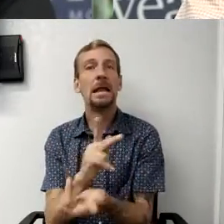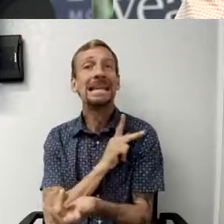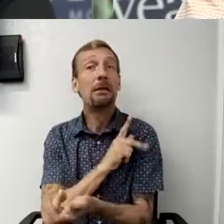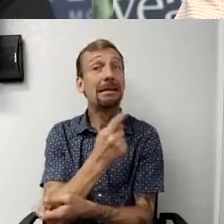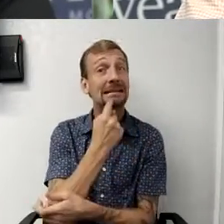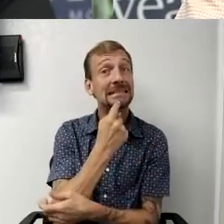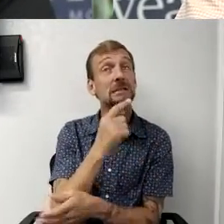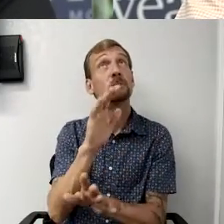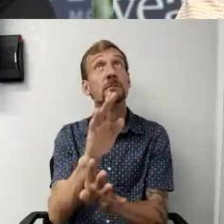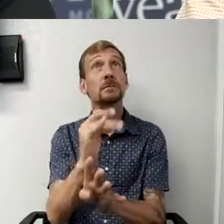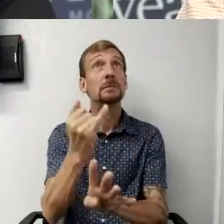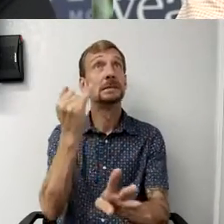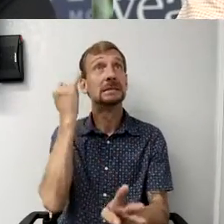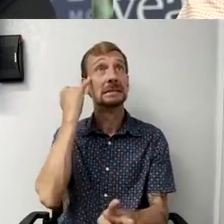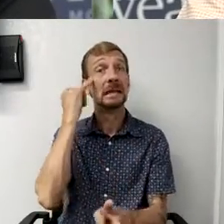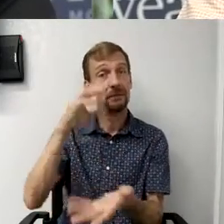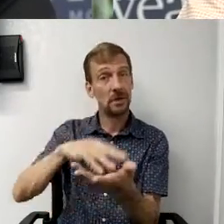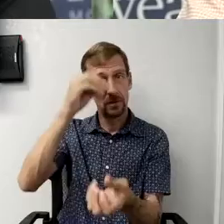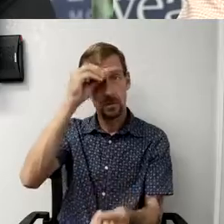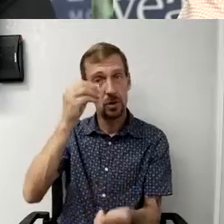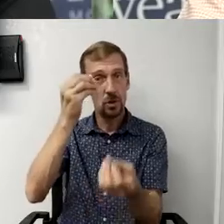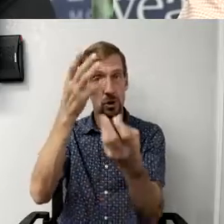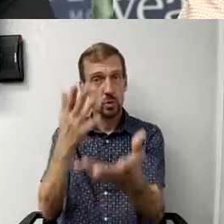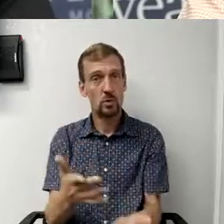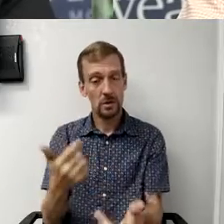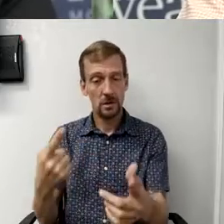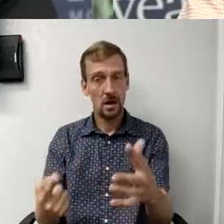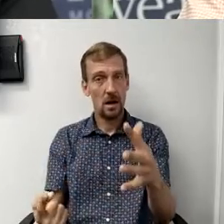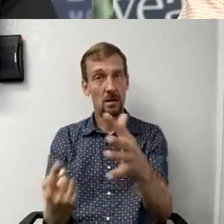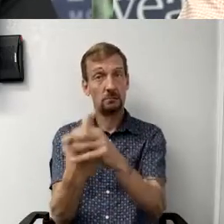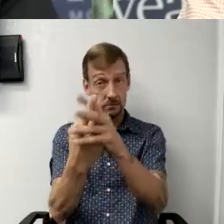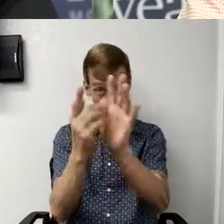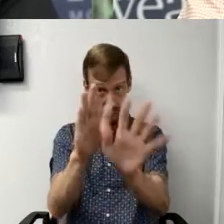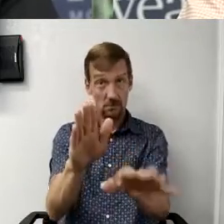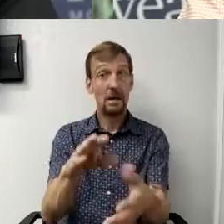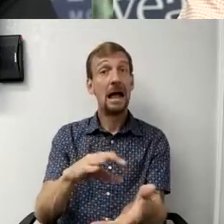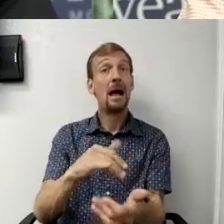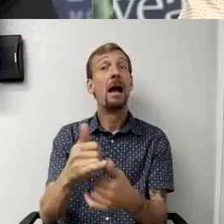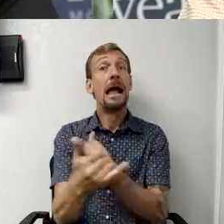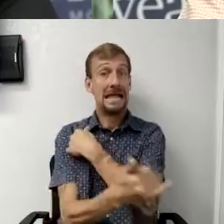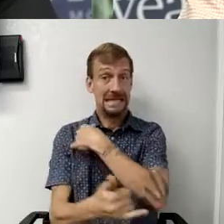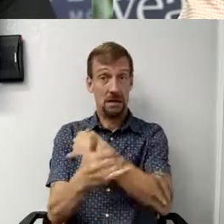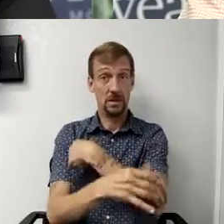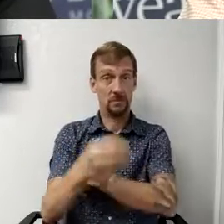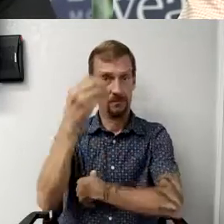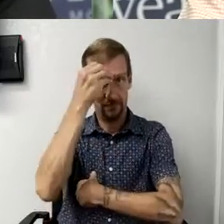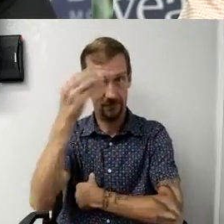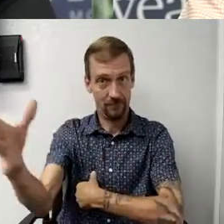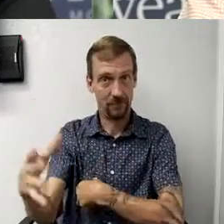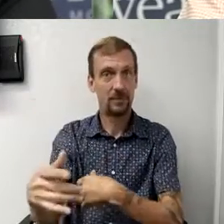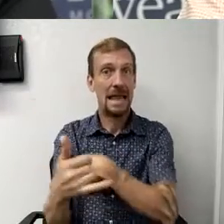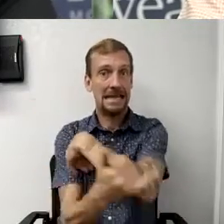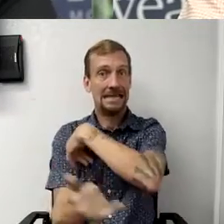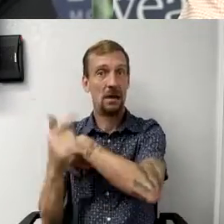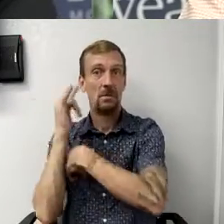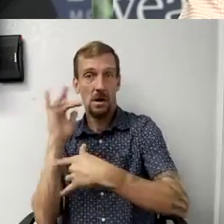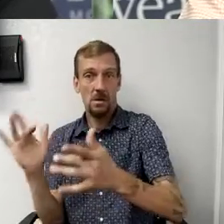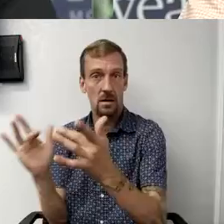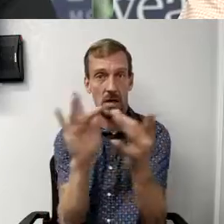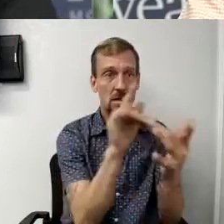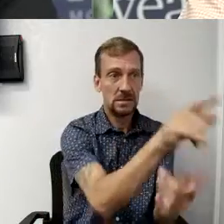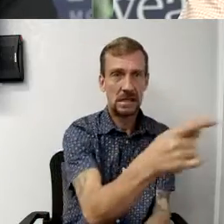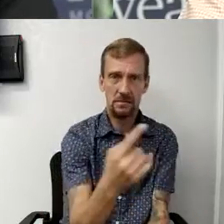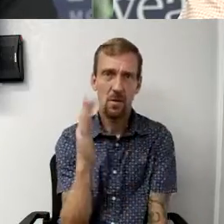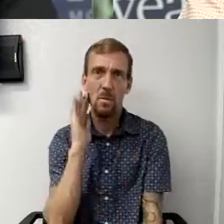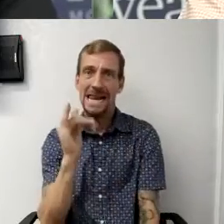If a student comes up positive, and the county will be alerted, and the county will get in touch with them, and the county then will interview and